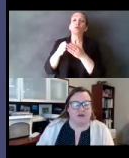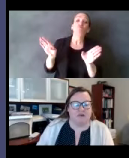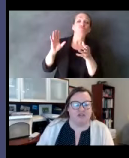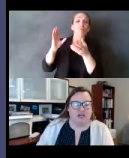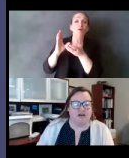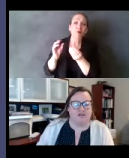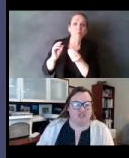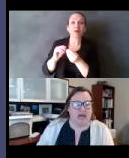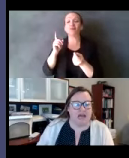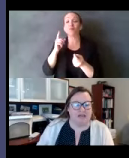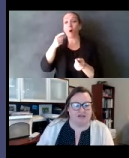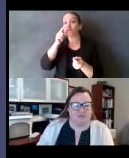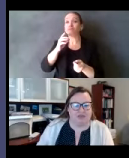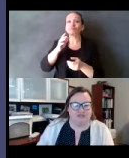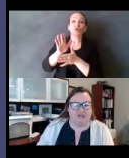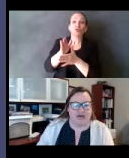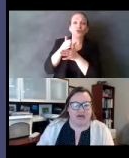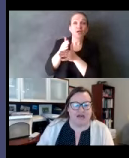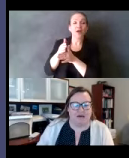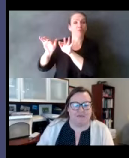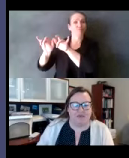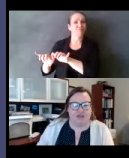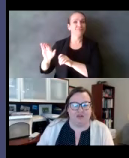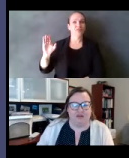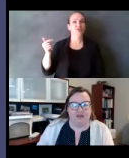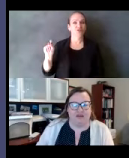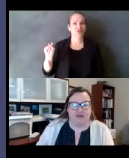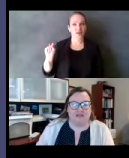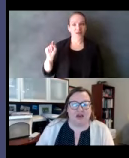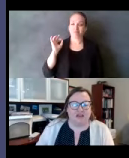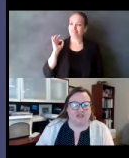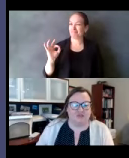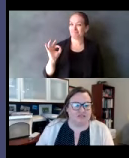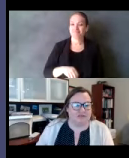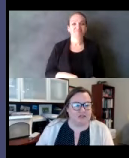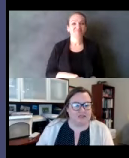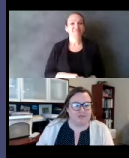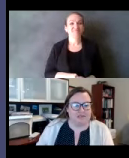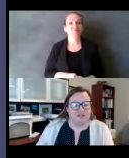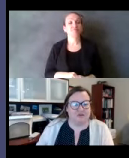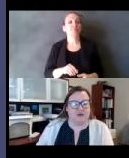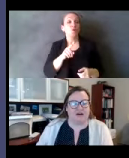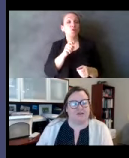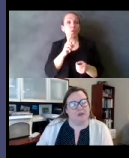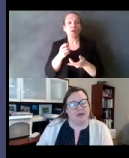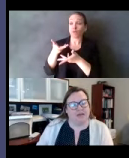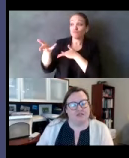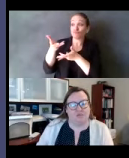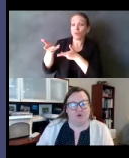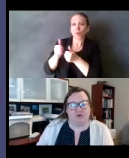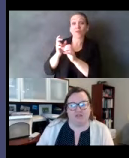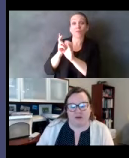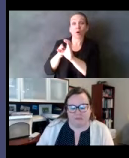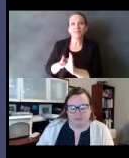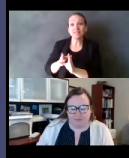things you might want to share, the chat is a good place for that. And you can talk to just the participants or the panelists